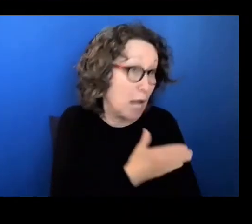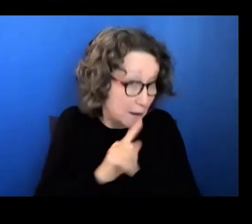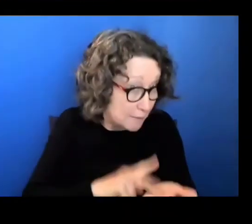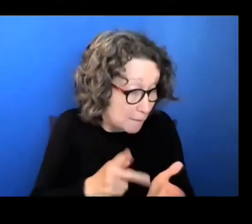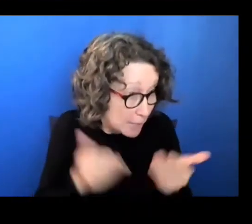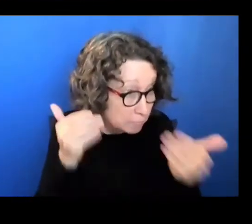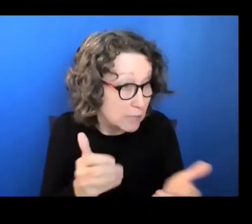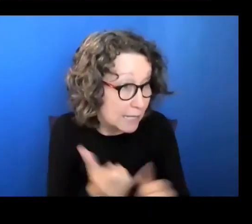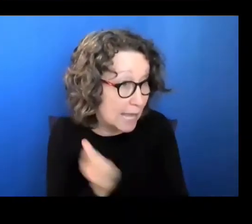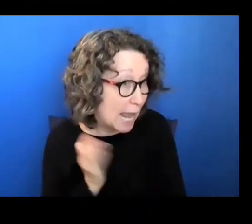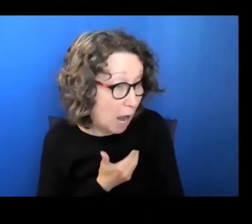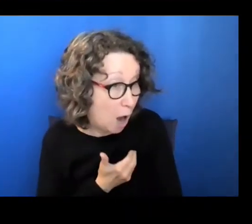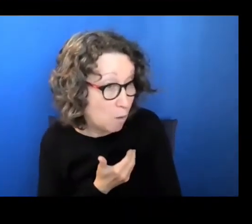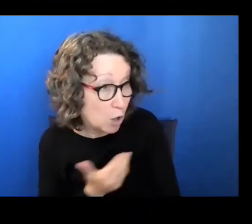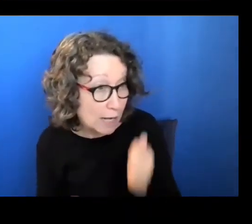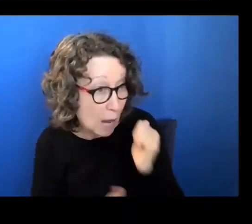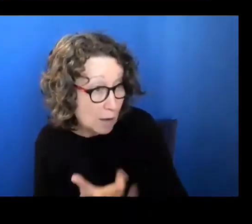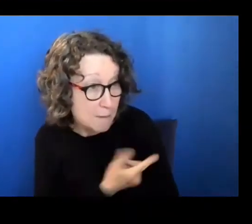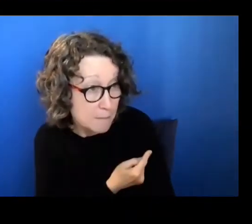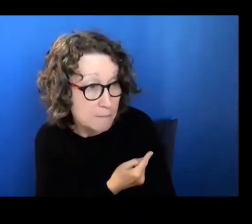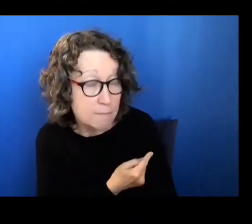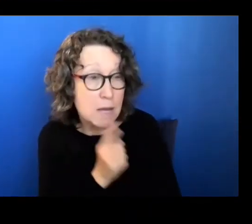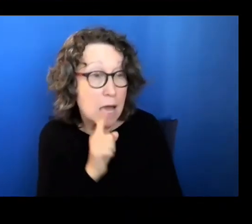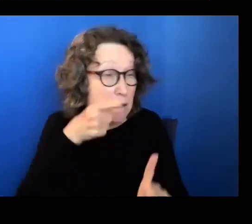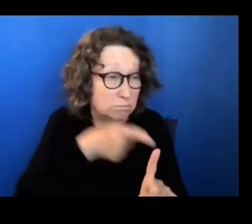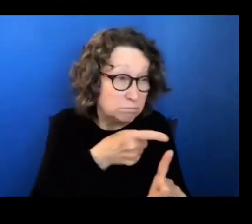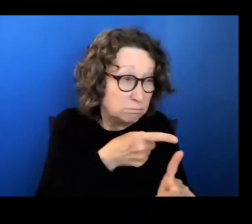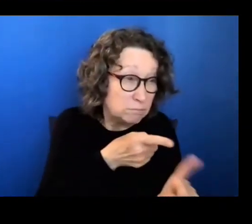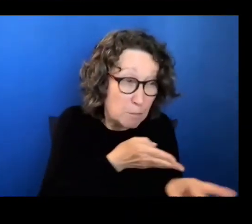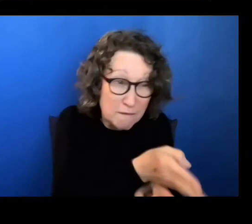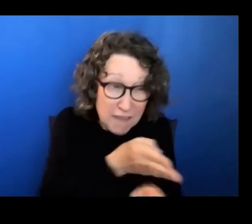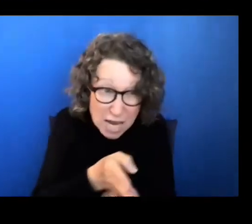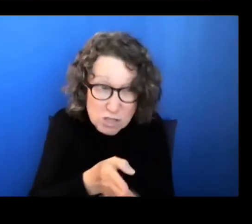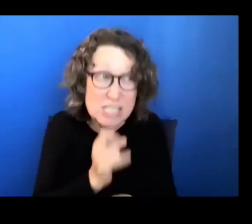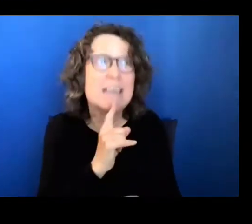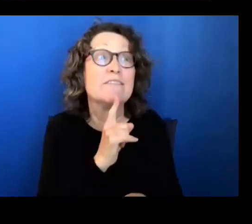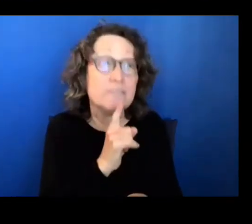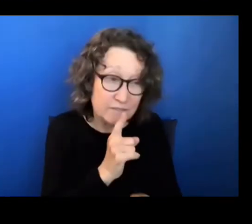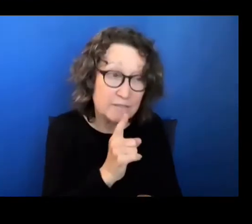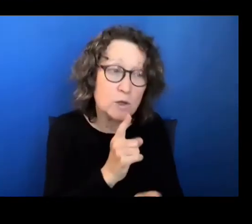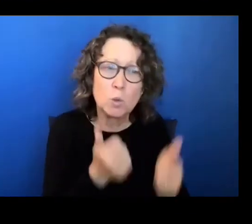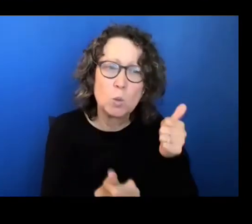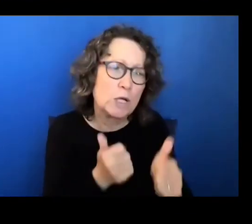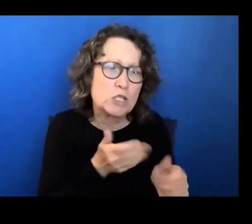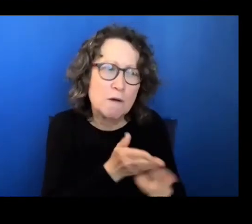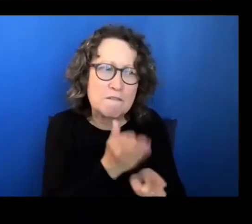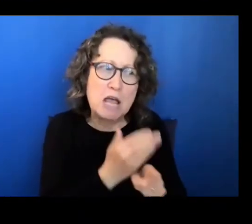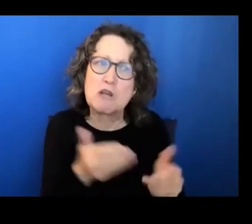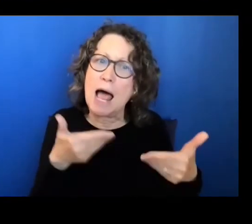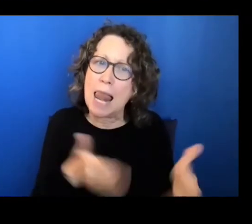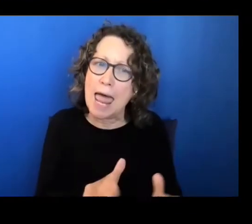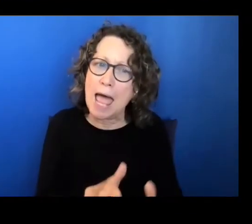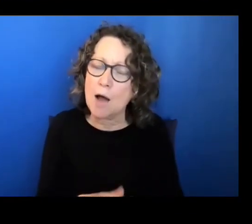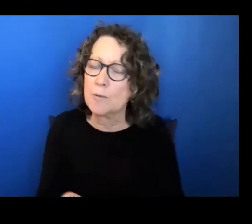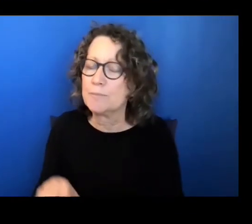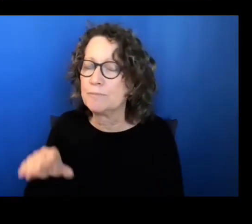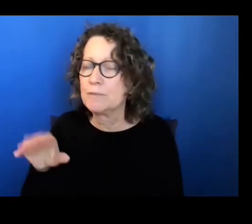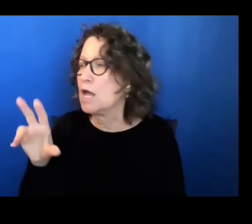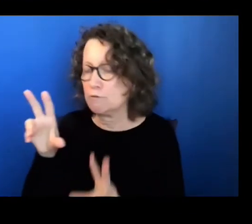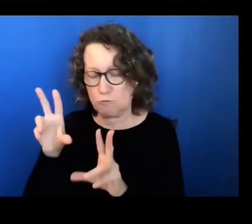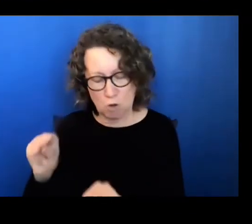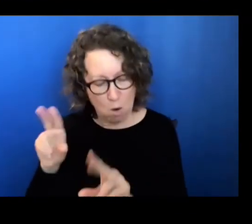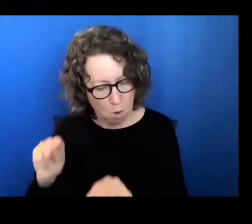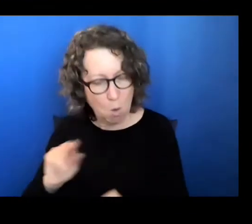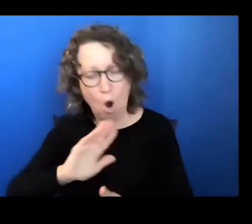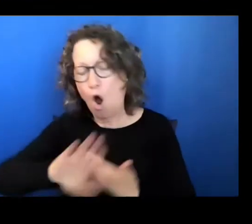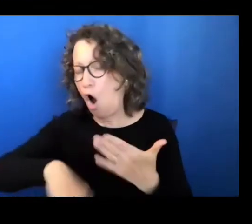vaccinated in our county. So does that apply to only certain professions, and which ones, if it does? No, that applies to